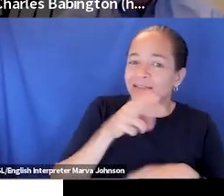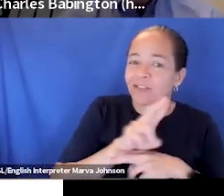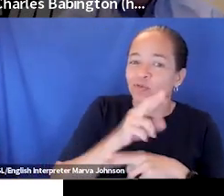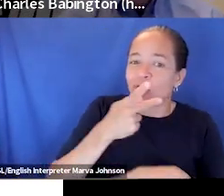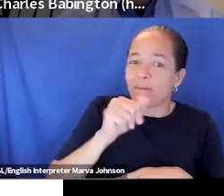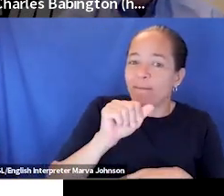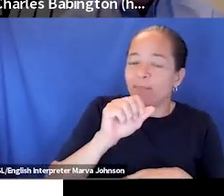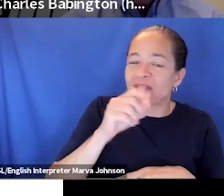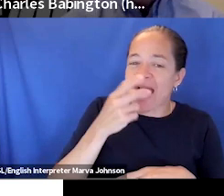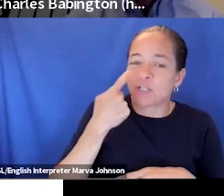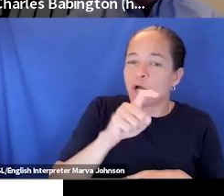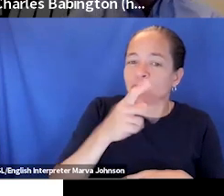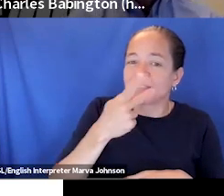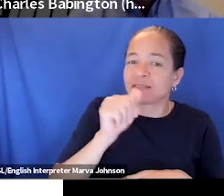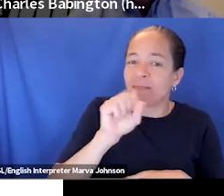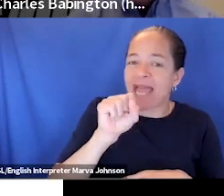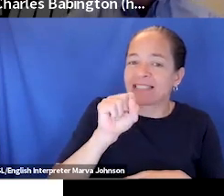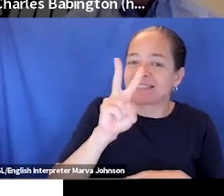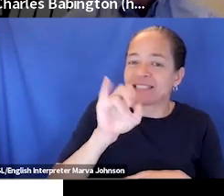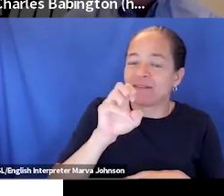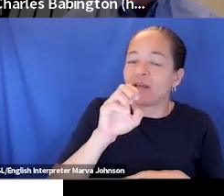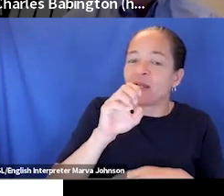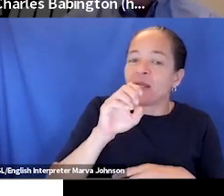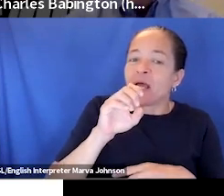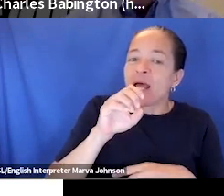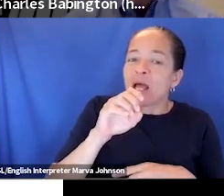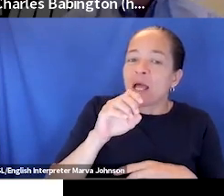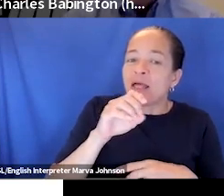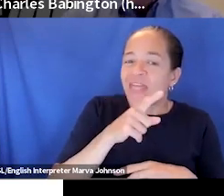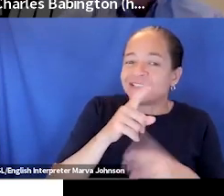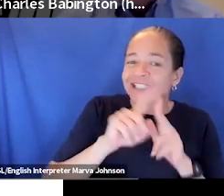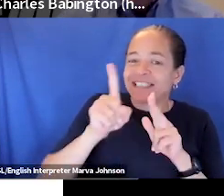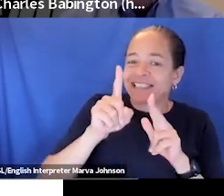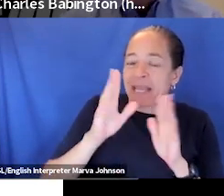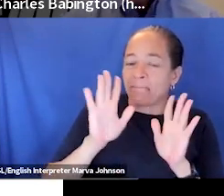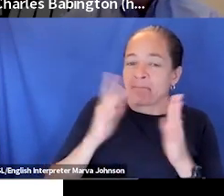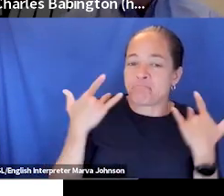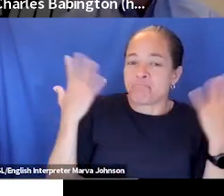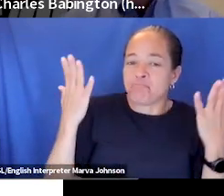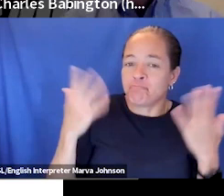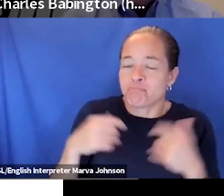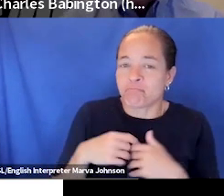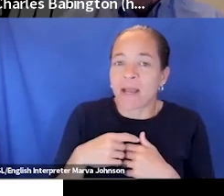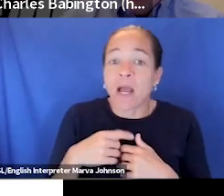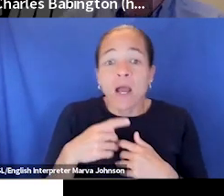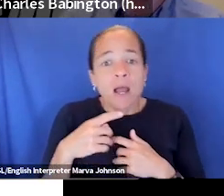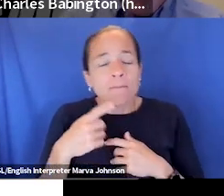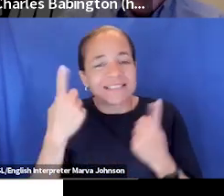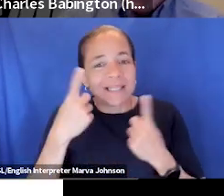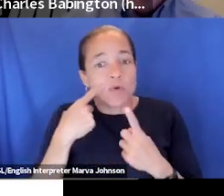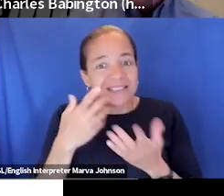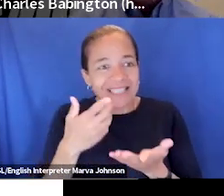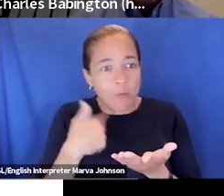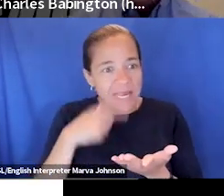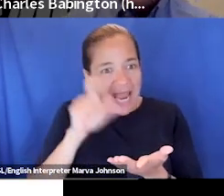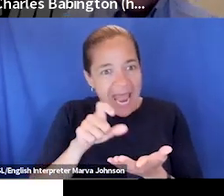escape. I had a client one time, she raised her hand and said, Chuck, sometimes we have to write that mistakes were made because our client doesn't want to own up to the